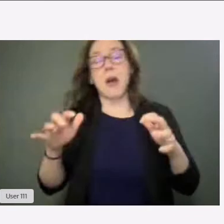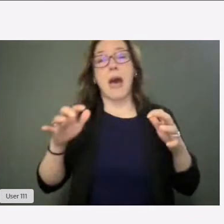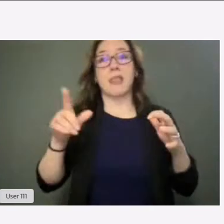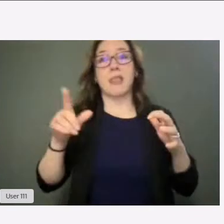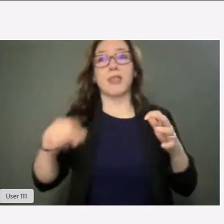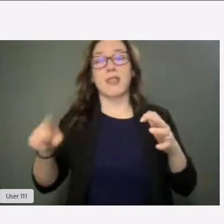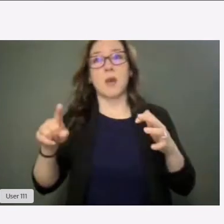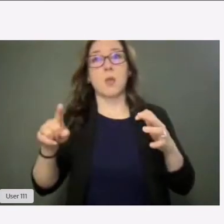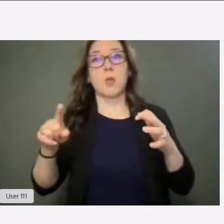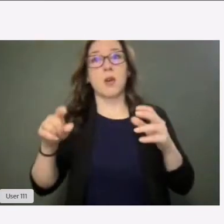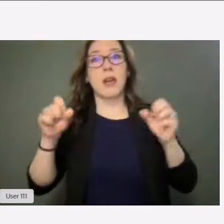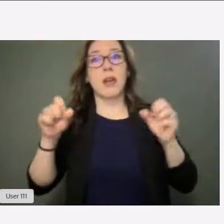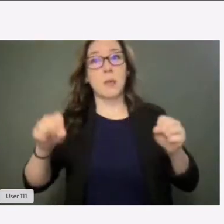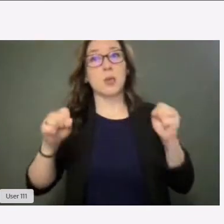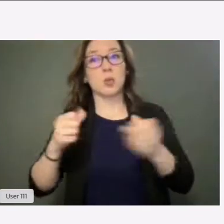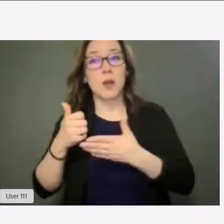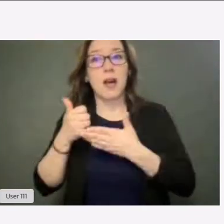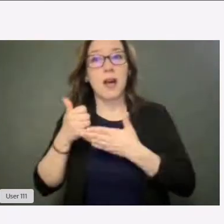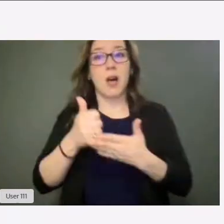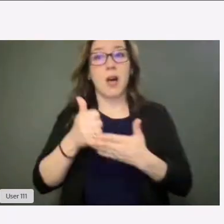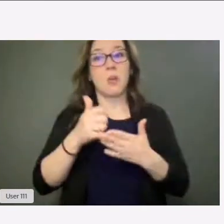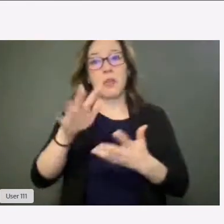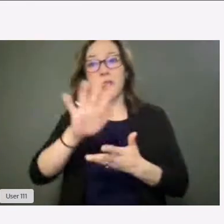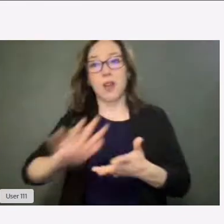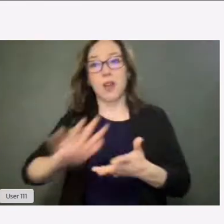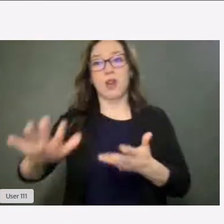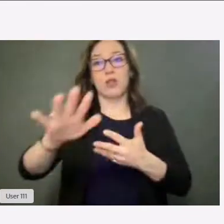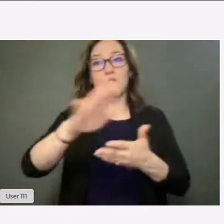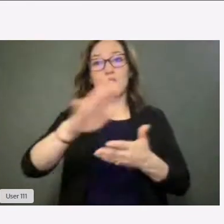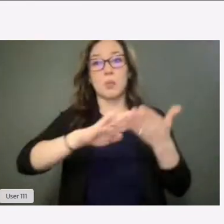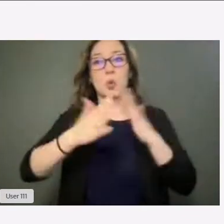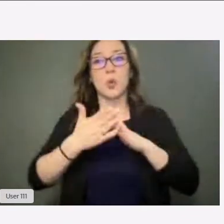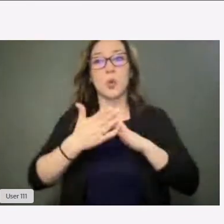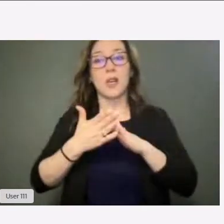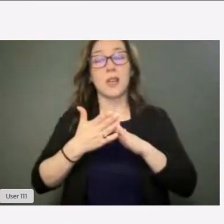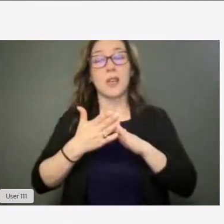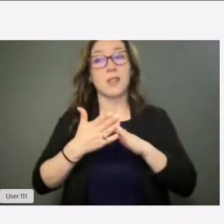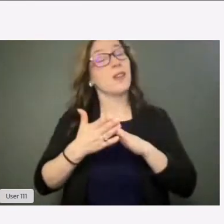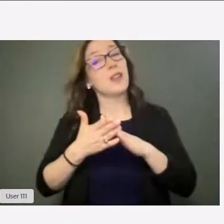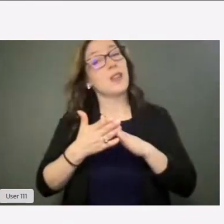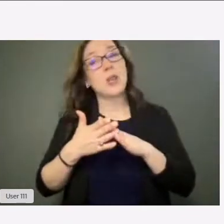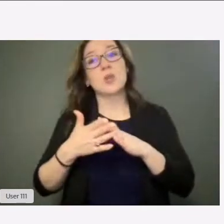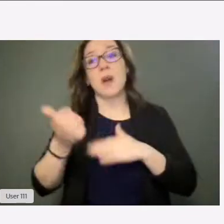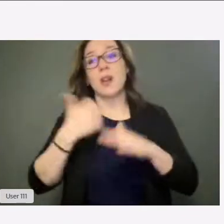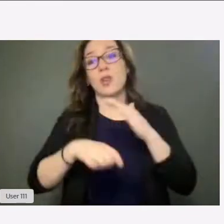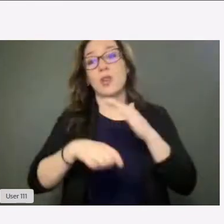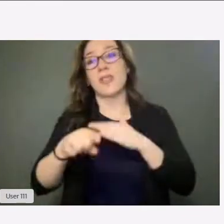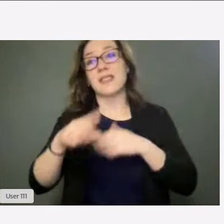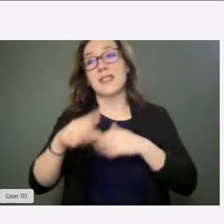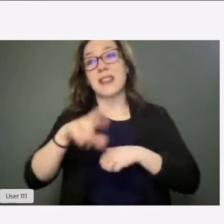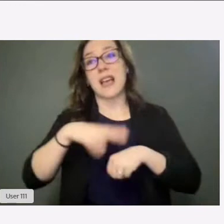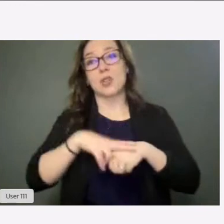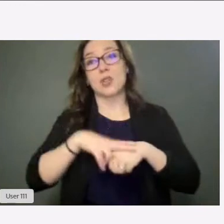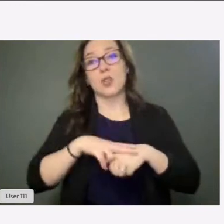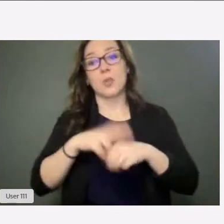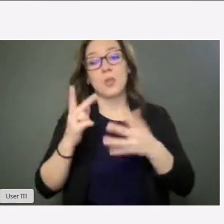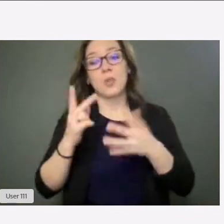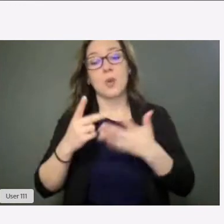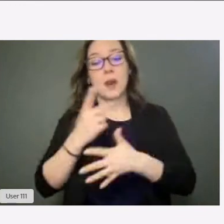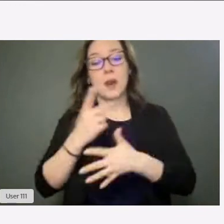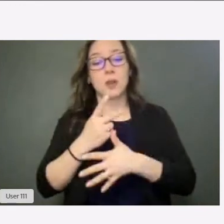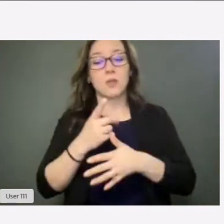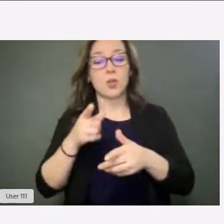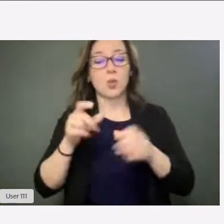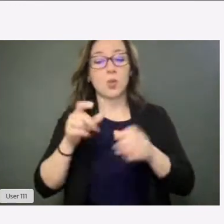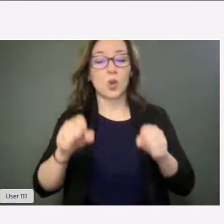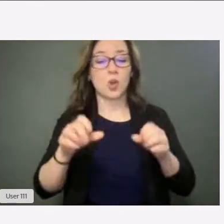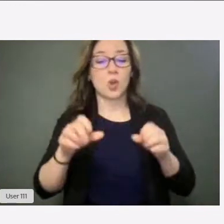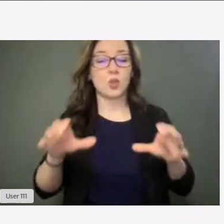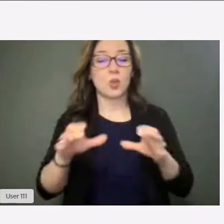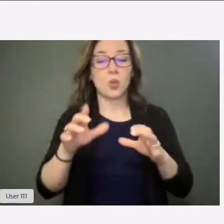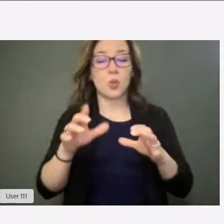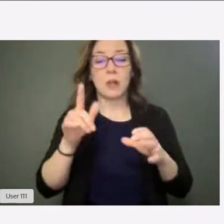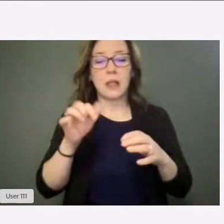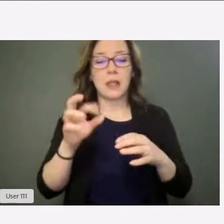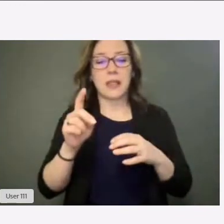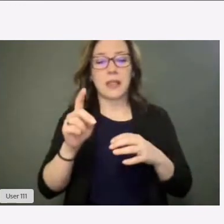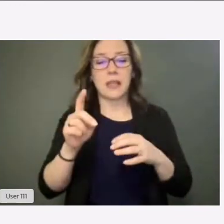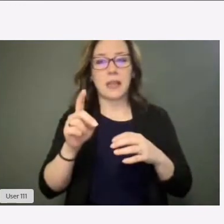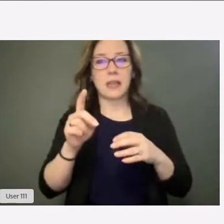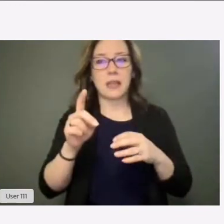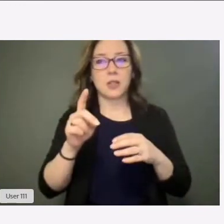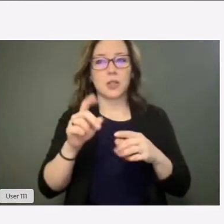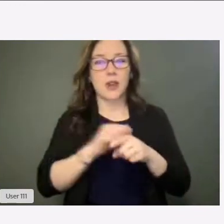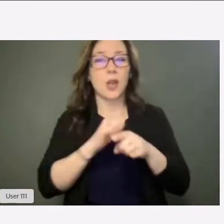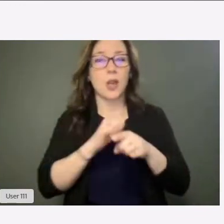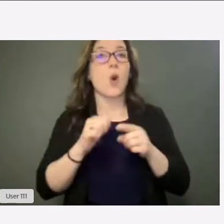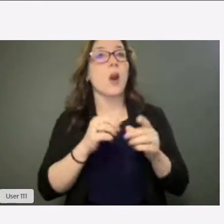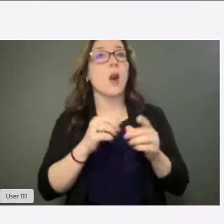community members, is what you could do under this national priority area is stop lead training, or you are the help until the help arrives